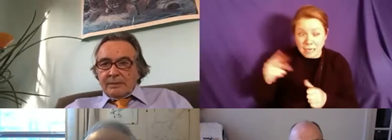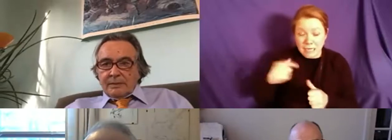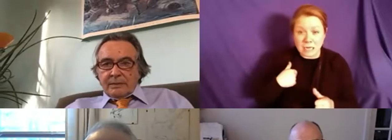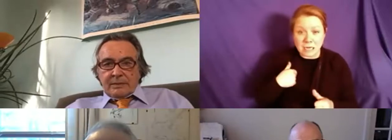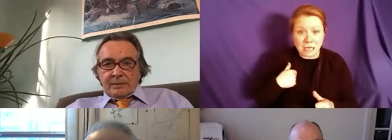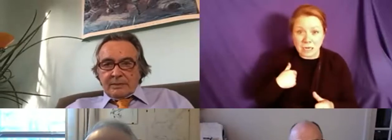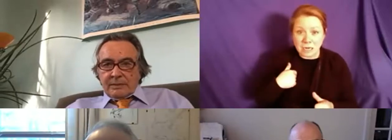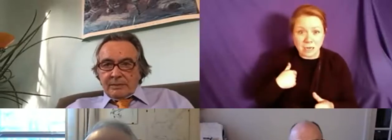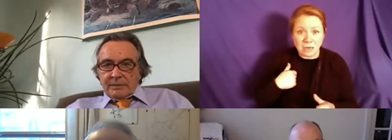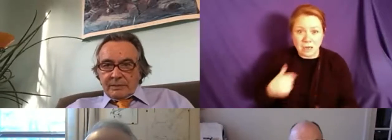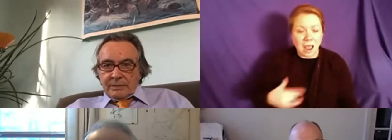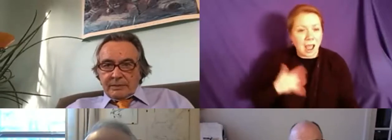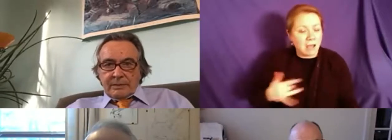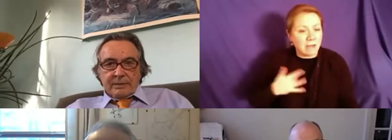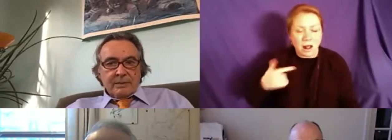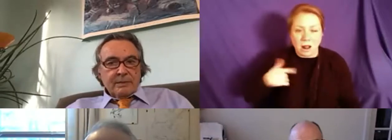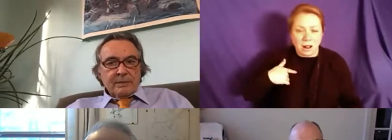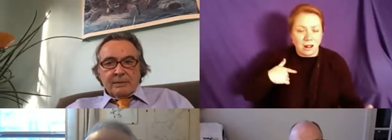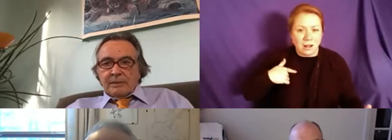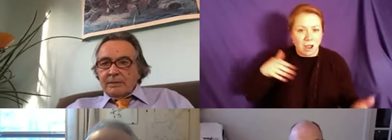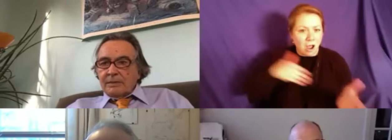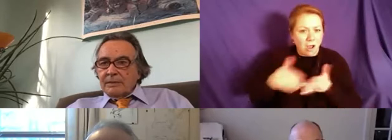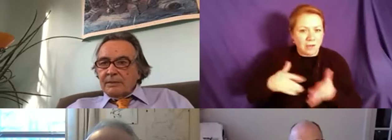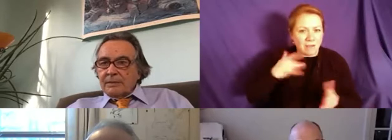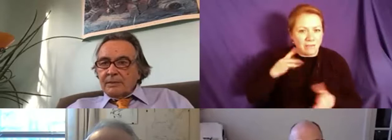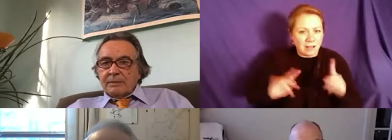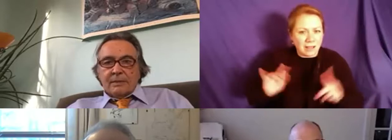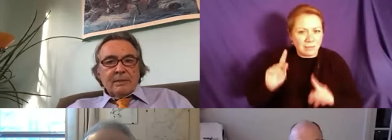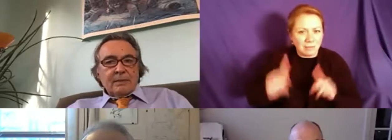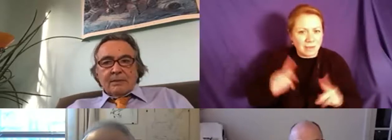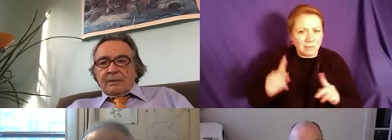I felt so often that people